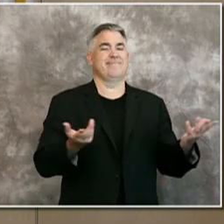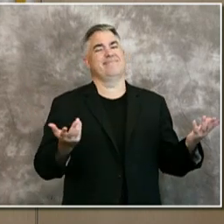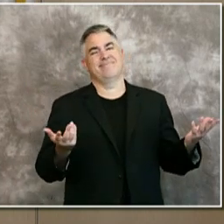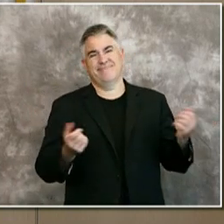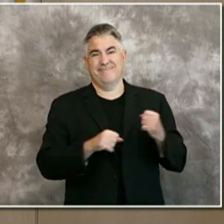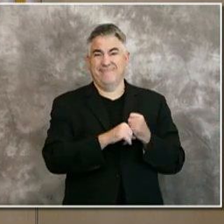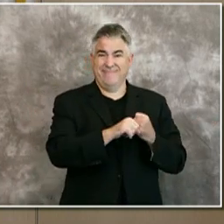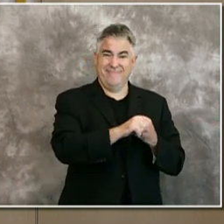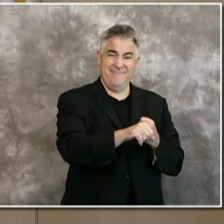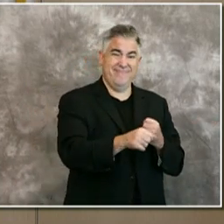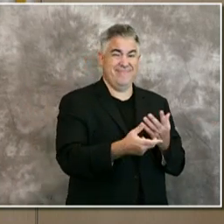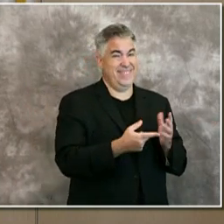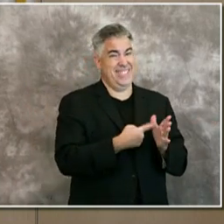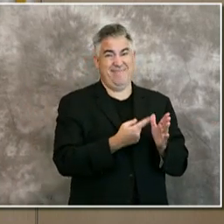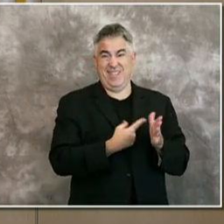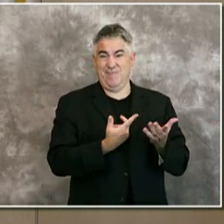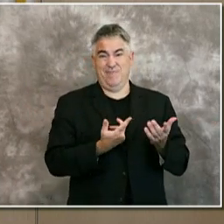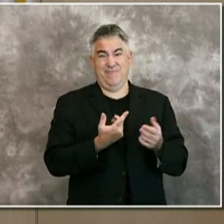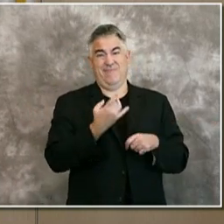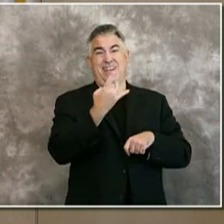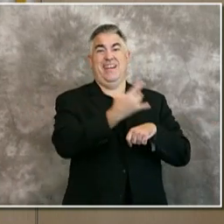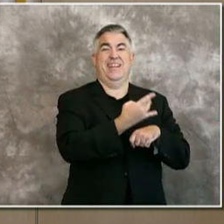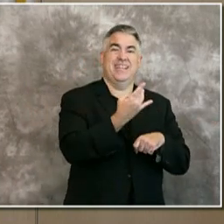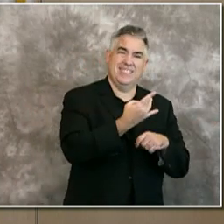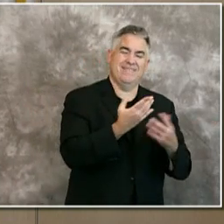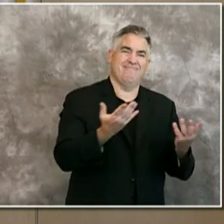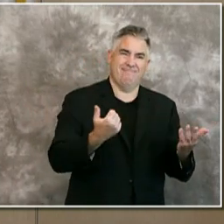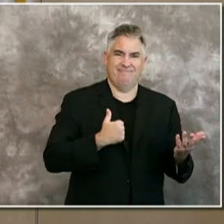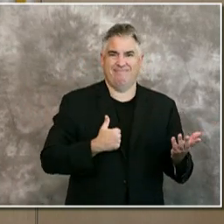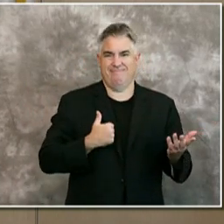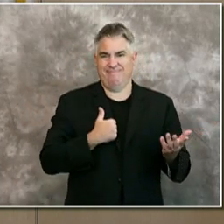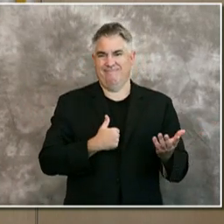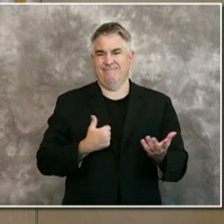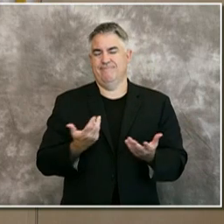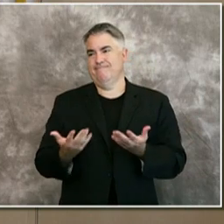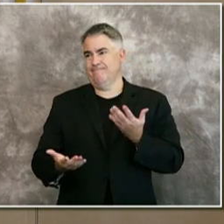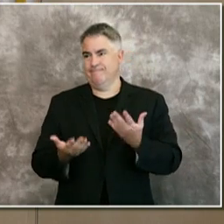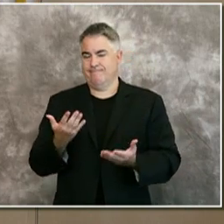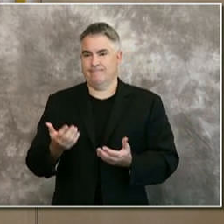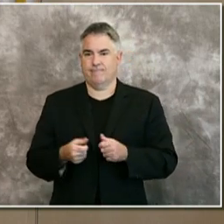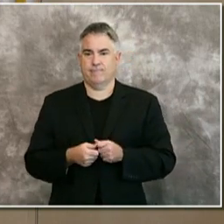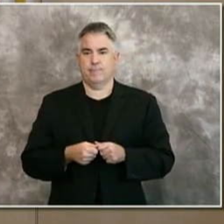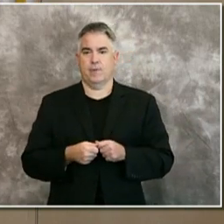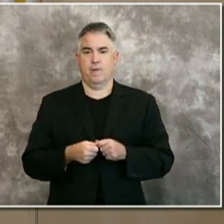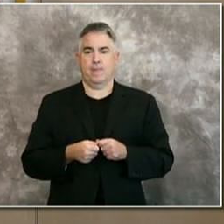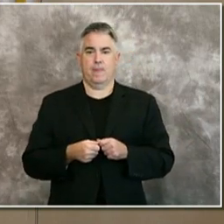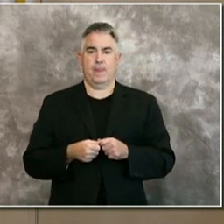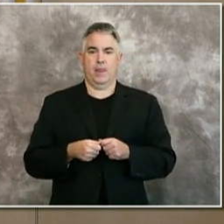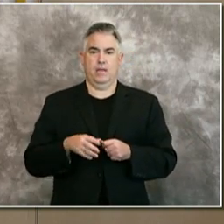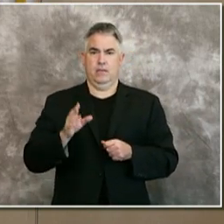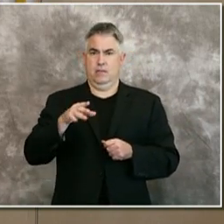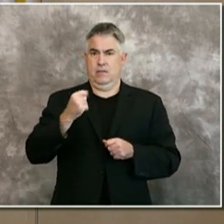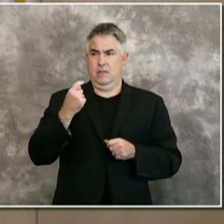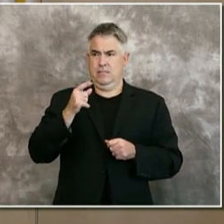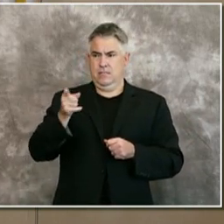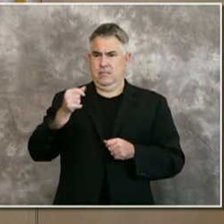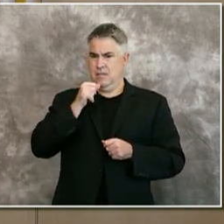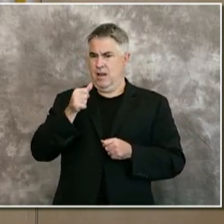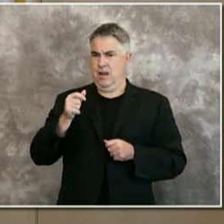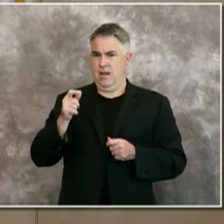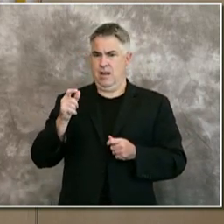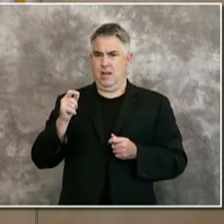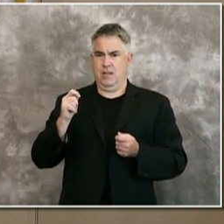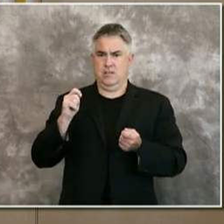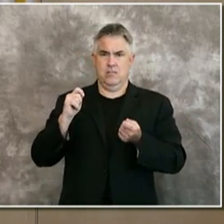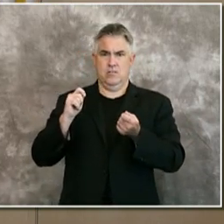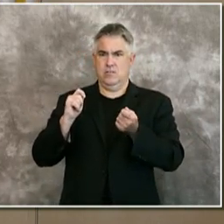up to 8 days. So it's not going to change. Getting your test back sooner is not going to change